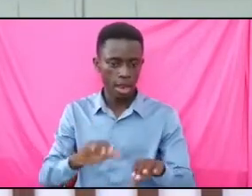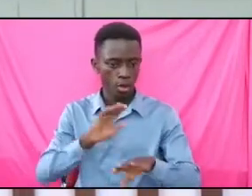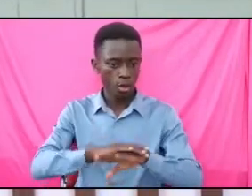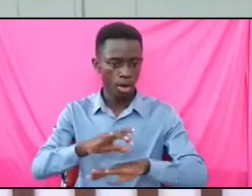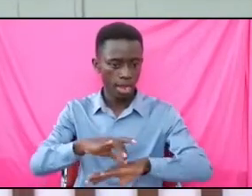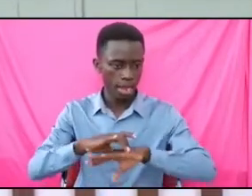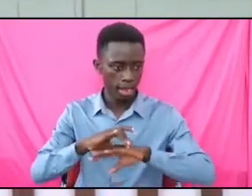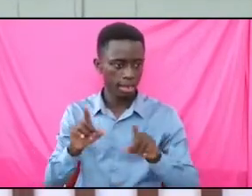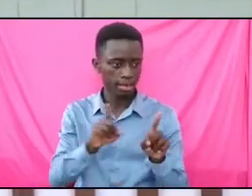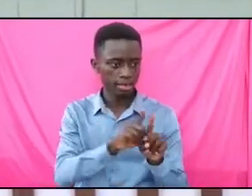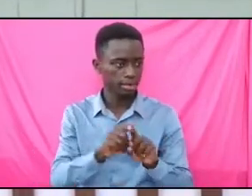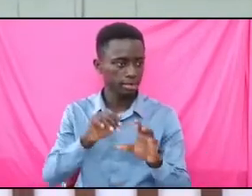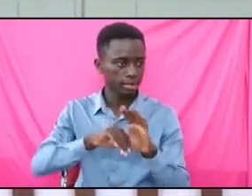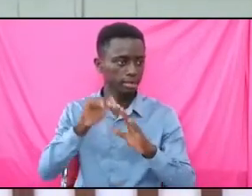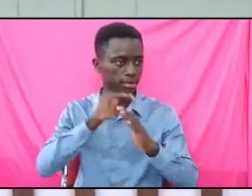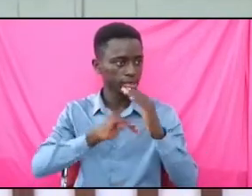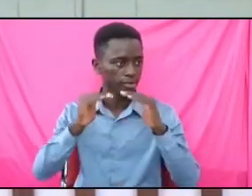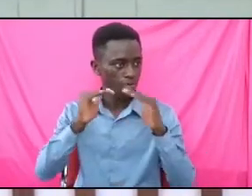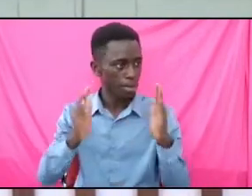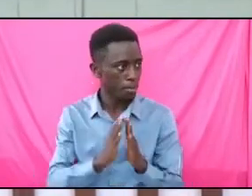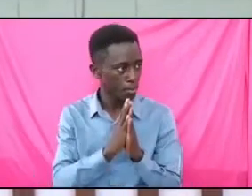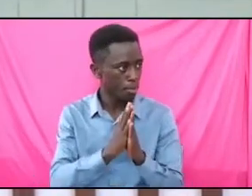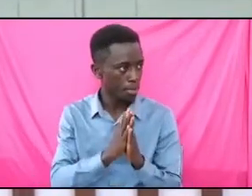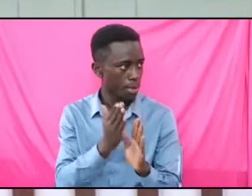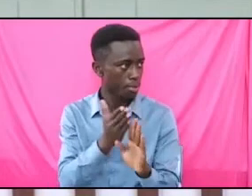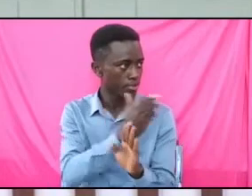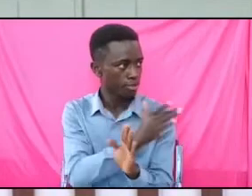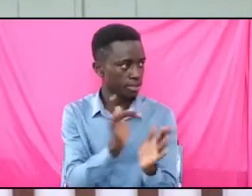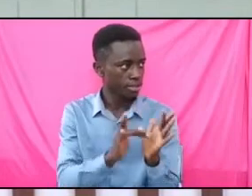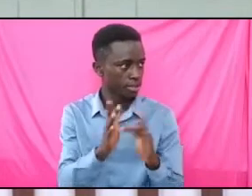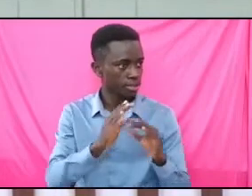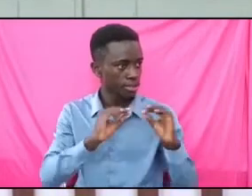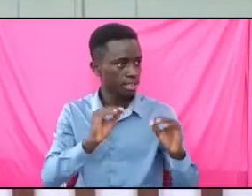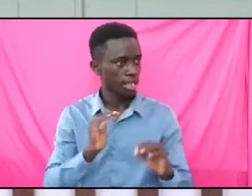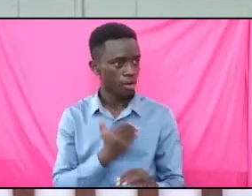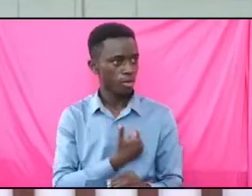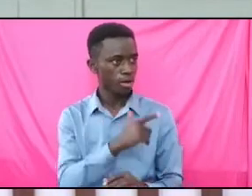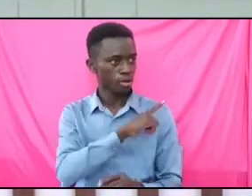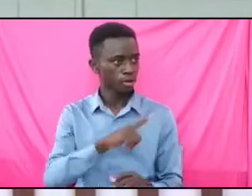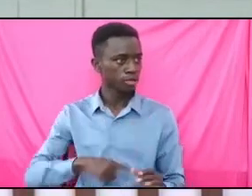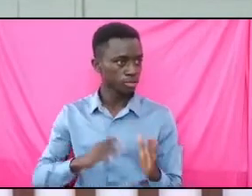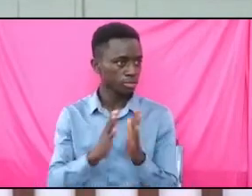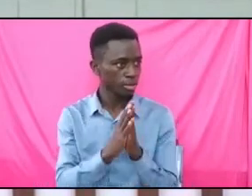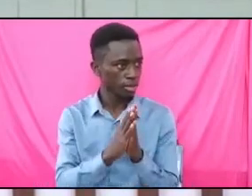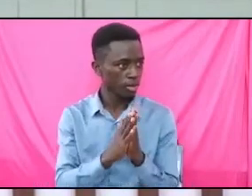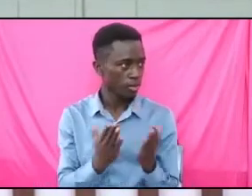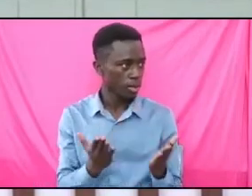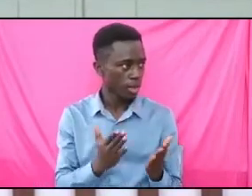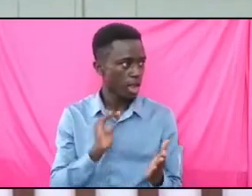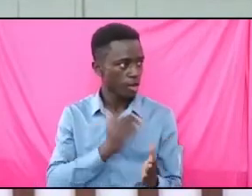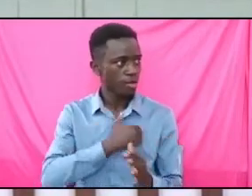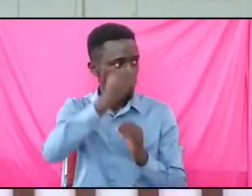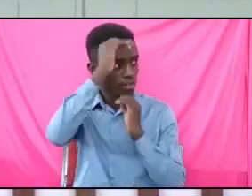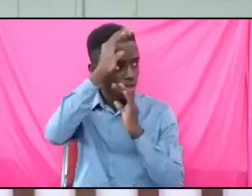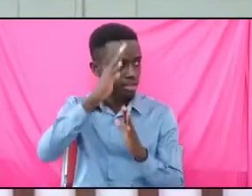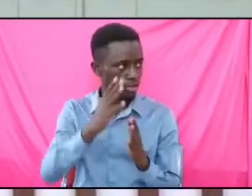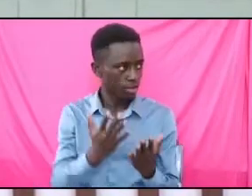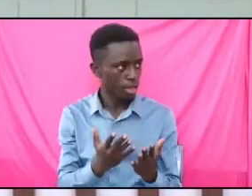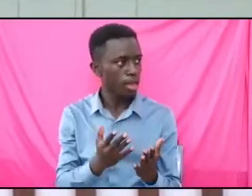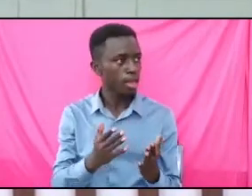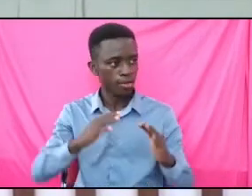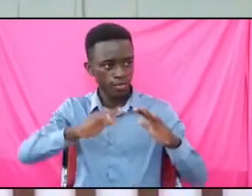Every decision that we make should be in line with the will of God, in agreement with kingdom's agenda.